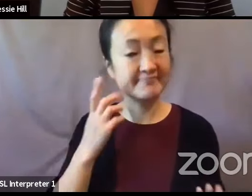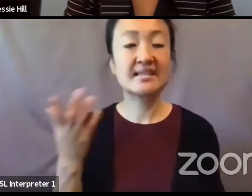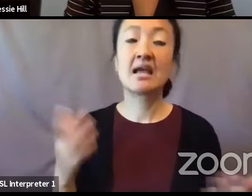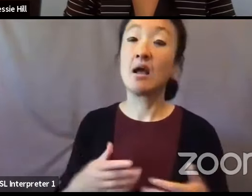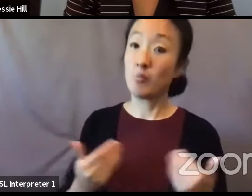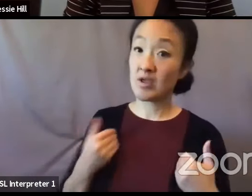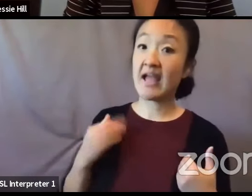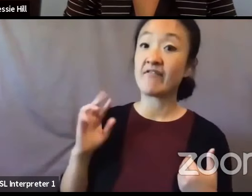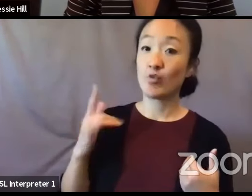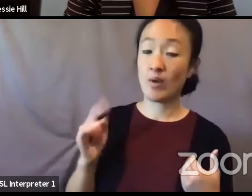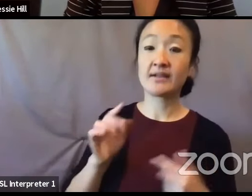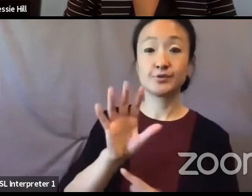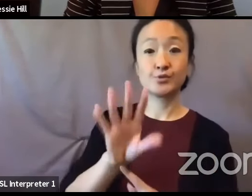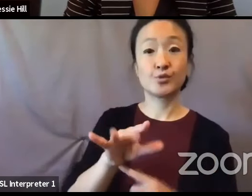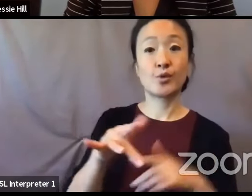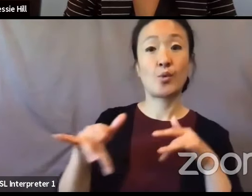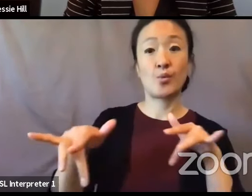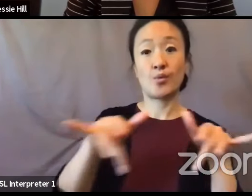a,